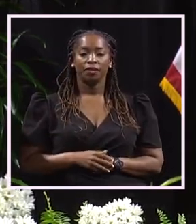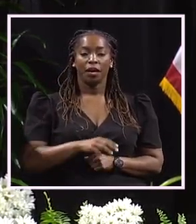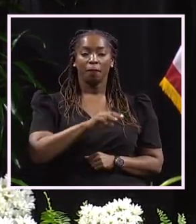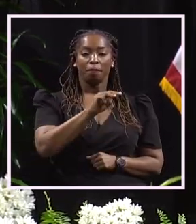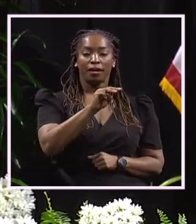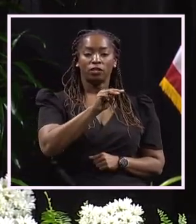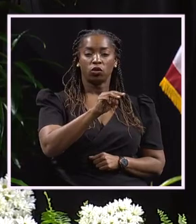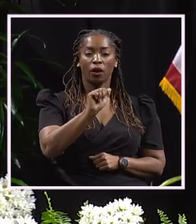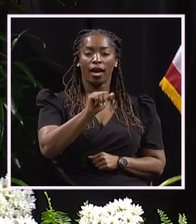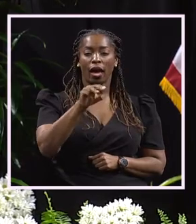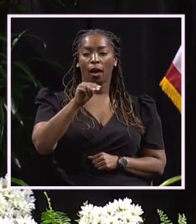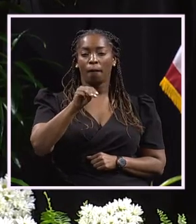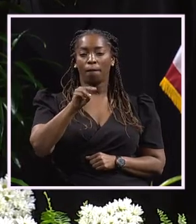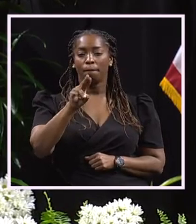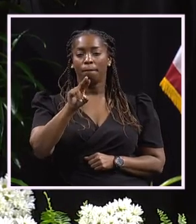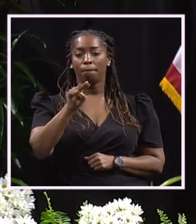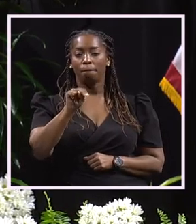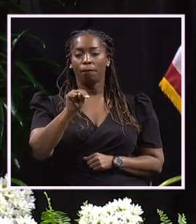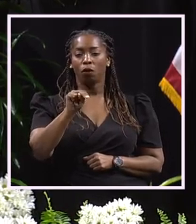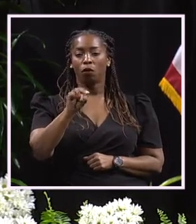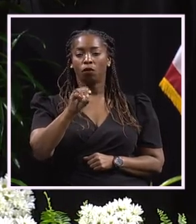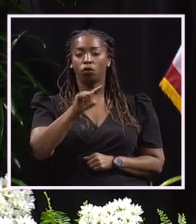Marisol A. Munoz, MBA.